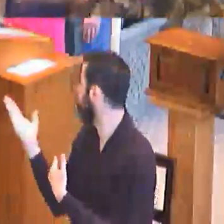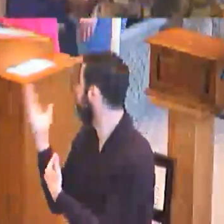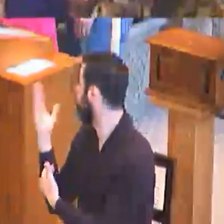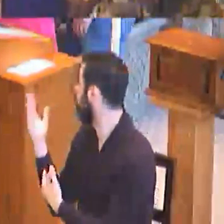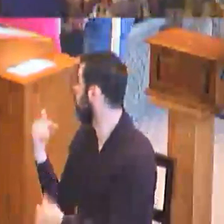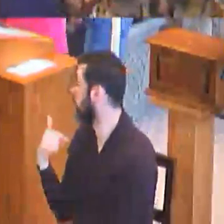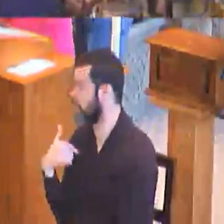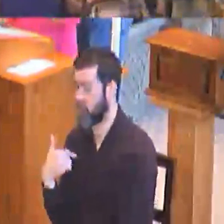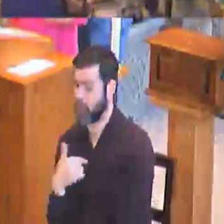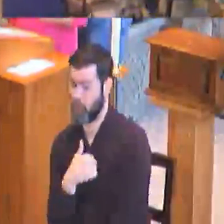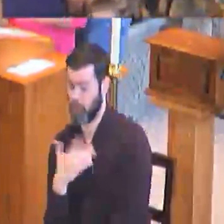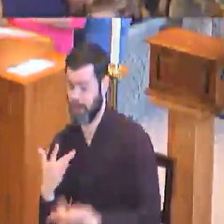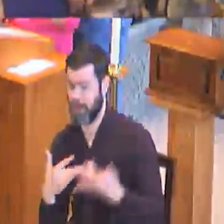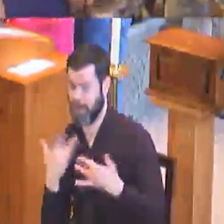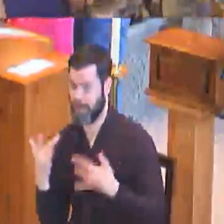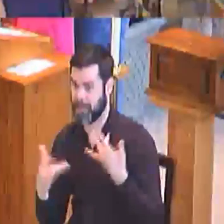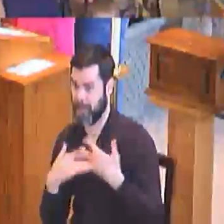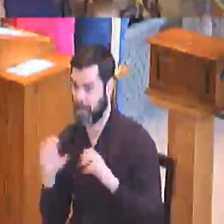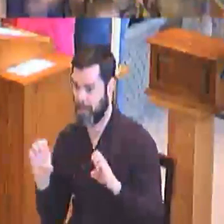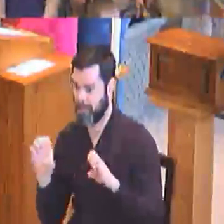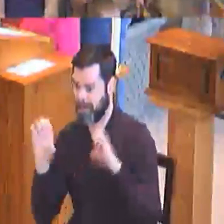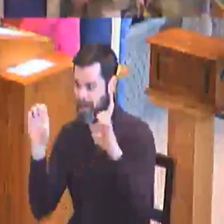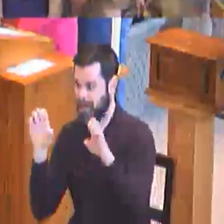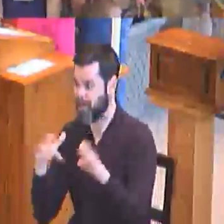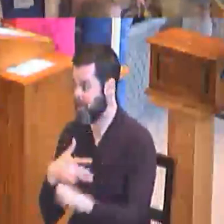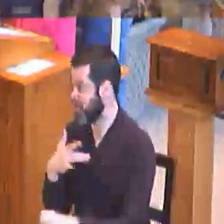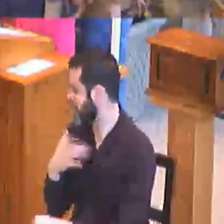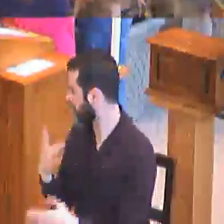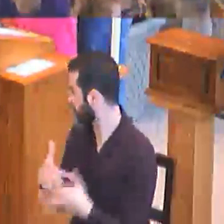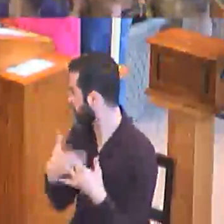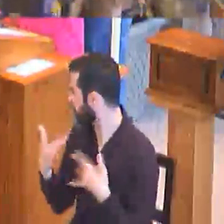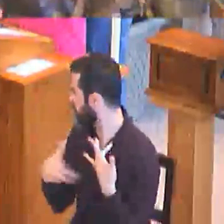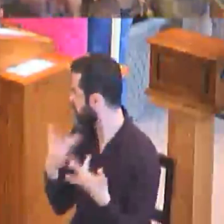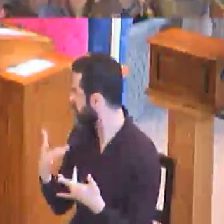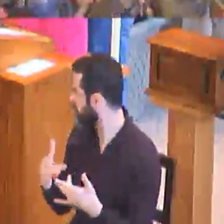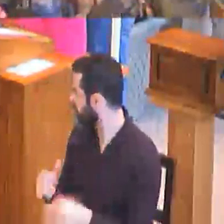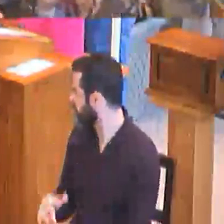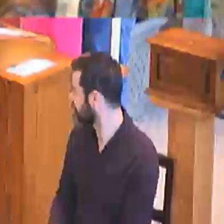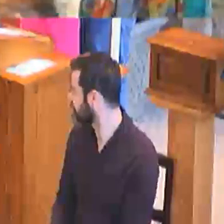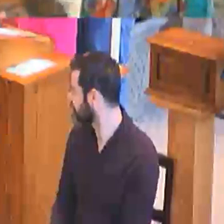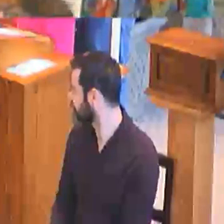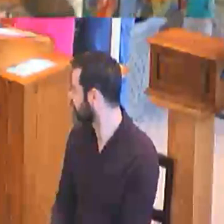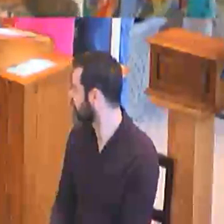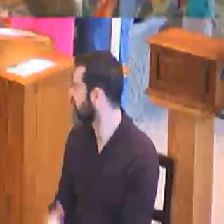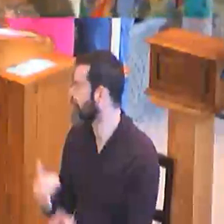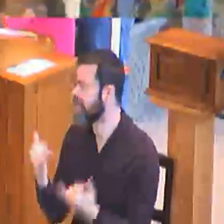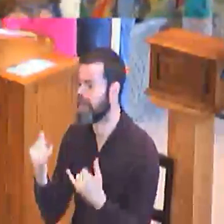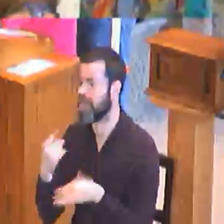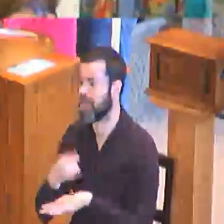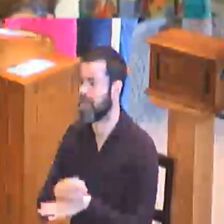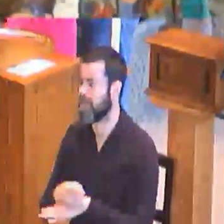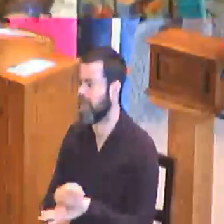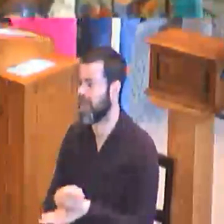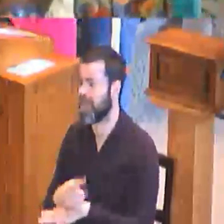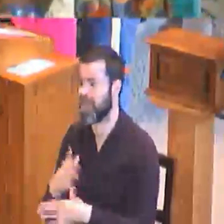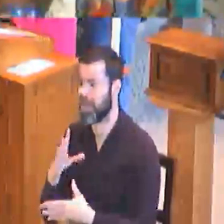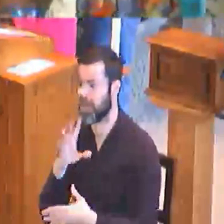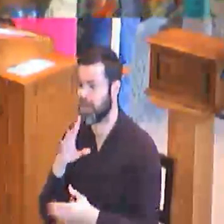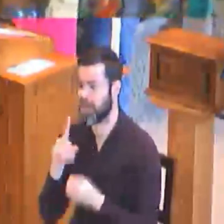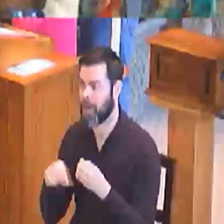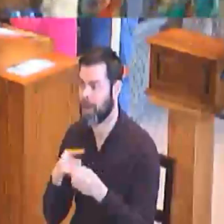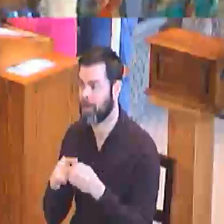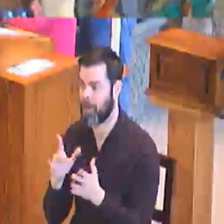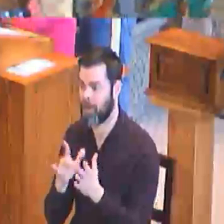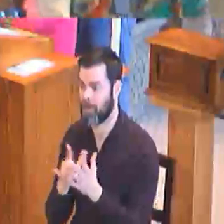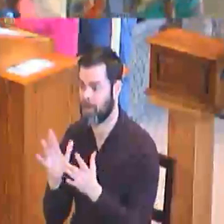We are excited about Easter. Can you feel it? Today we talked about Jesus' arrival